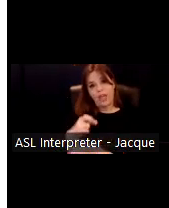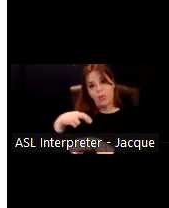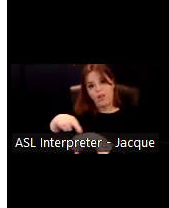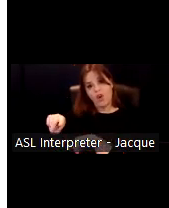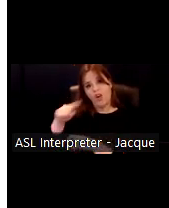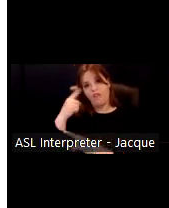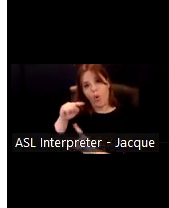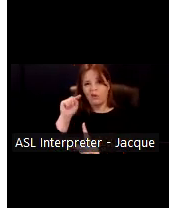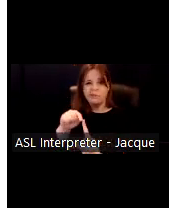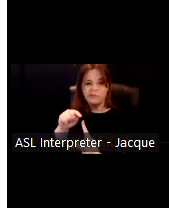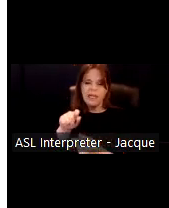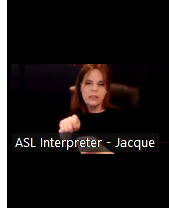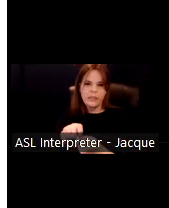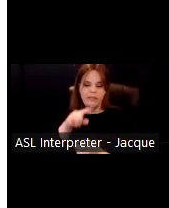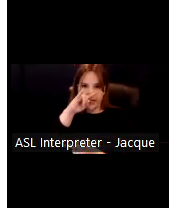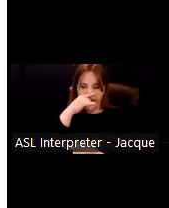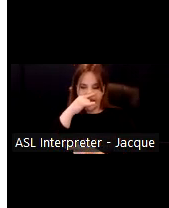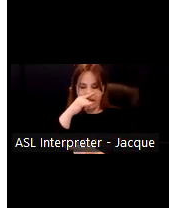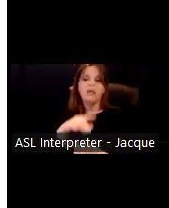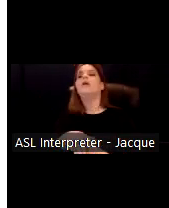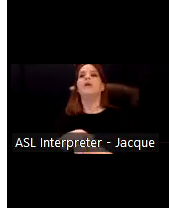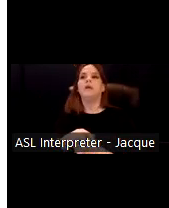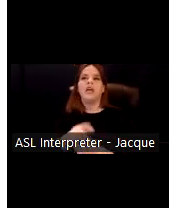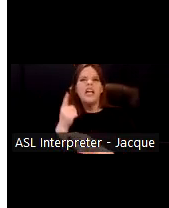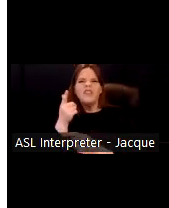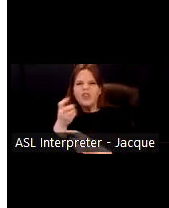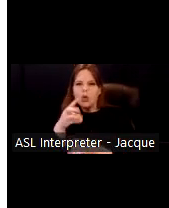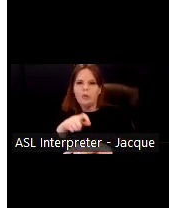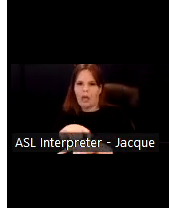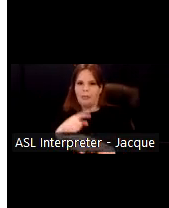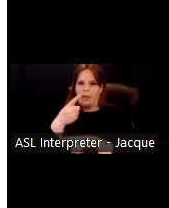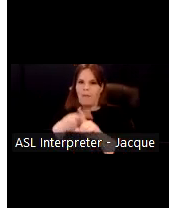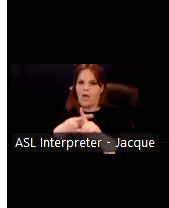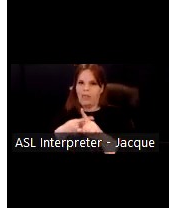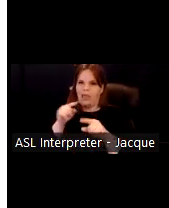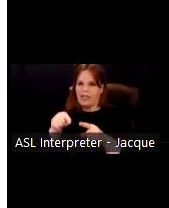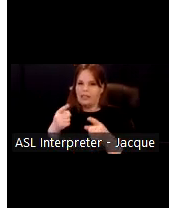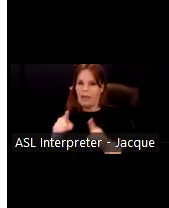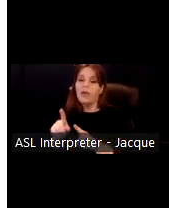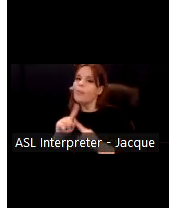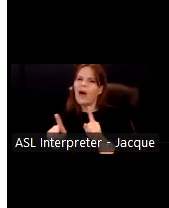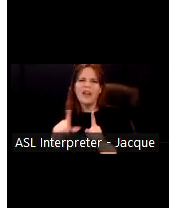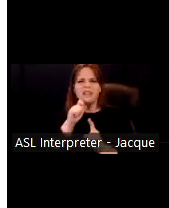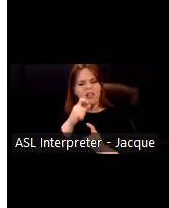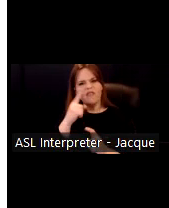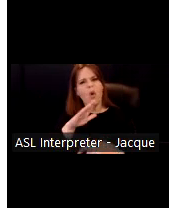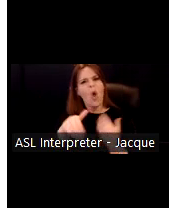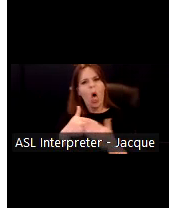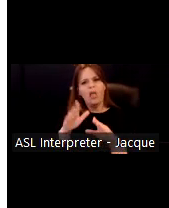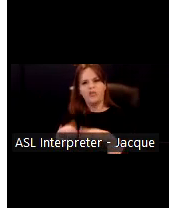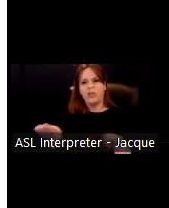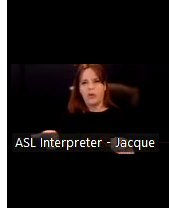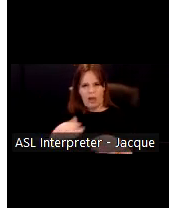At most a couple times a month, and it's not for all the children. So I'm not sure if that's what you're referring to.